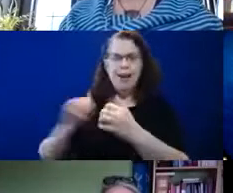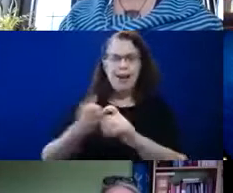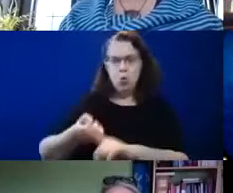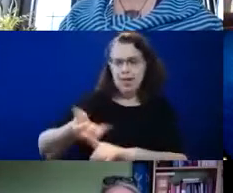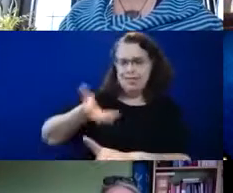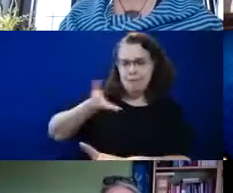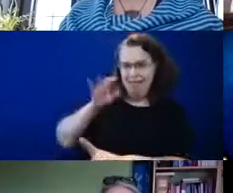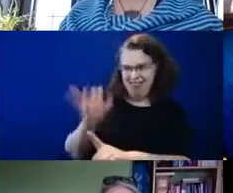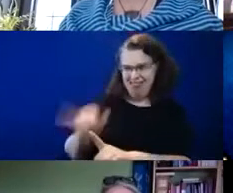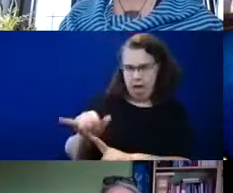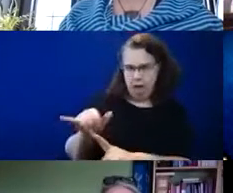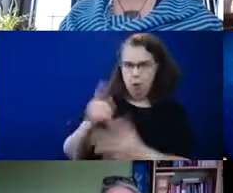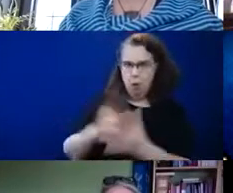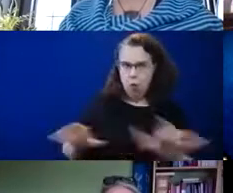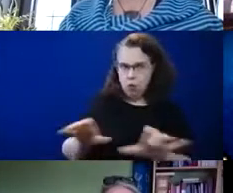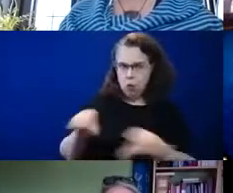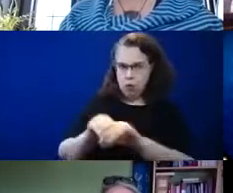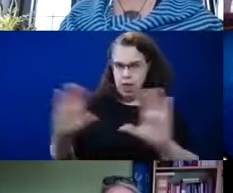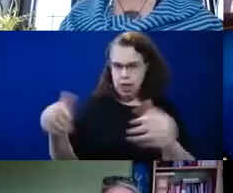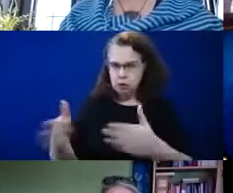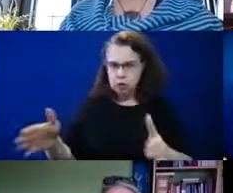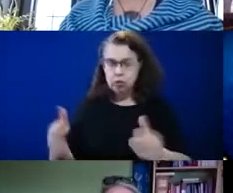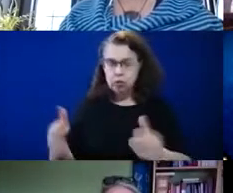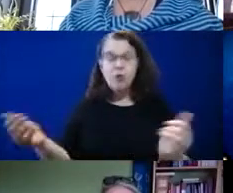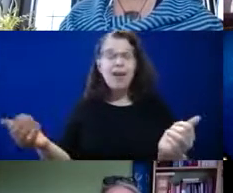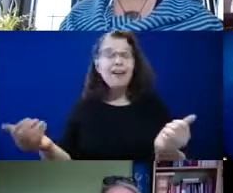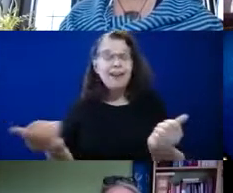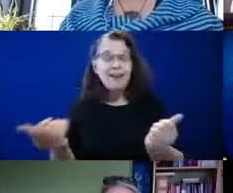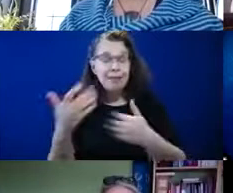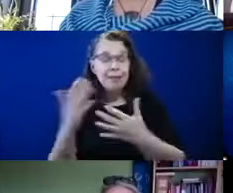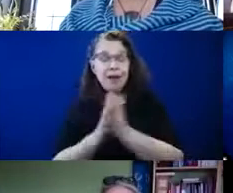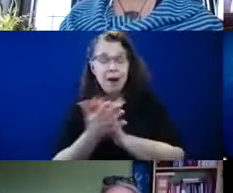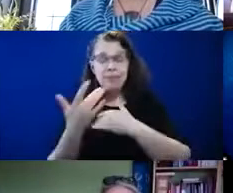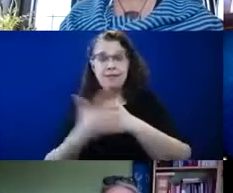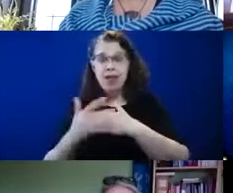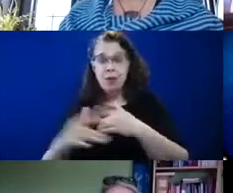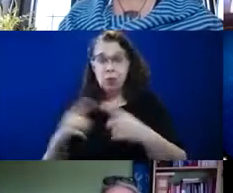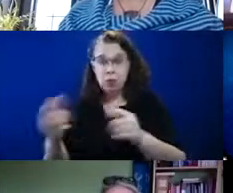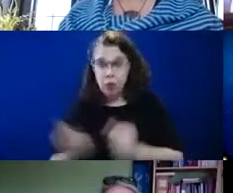classroom so that it is available to everyone? That's the question that I have.